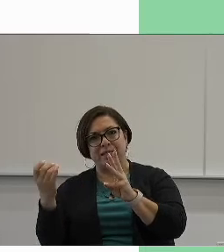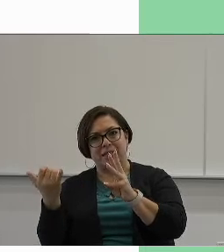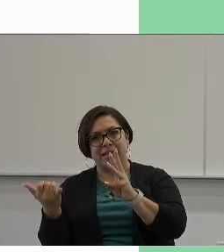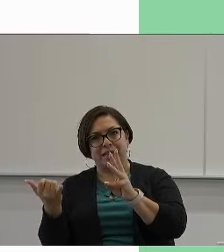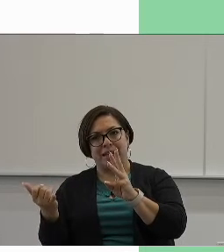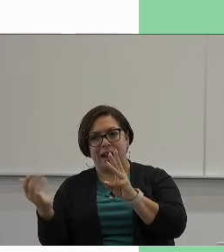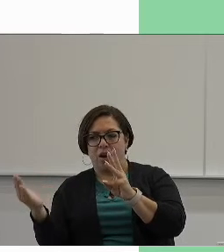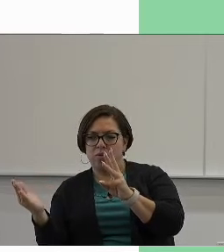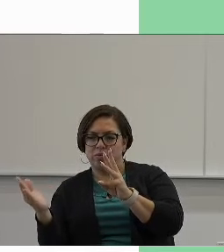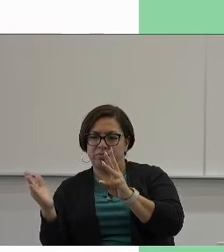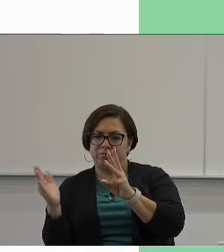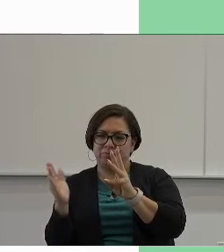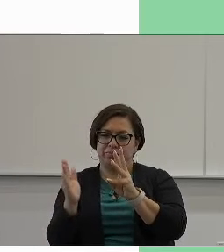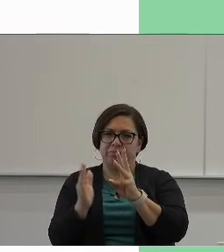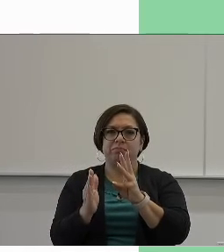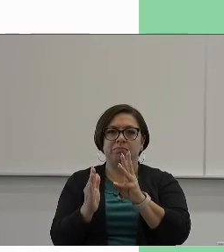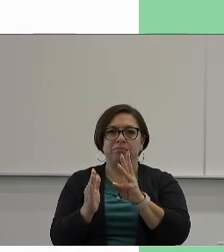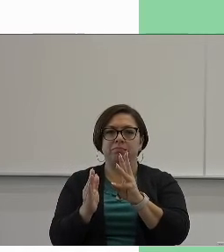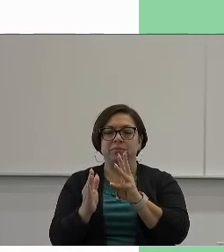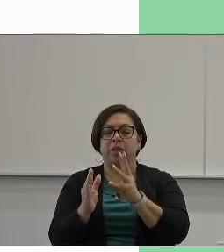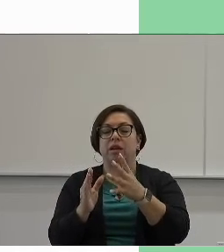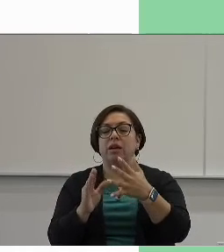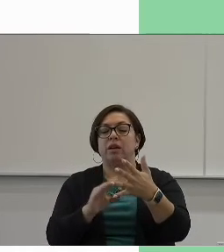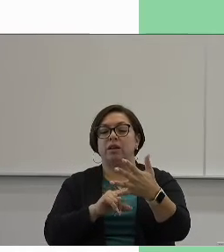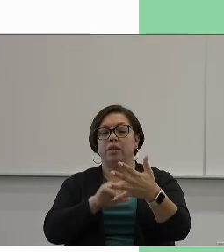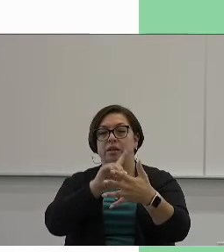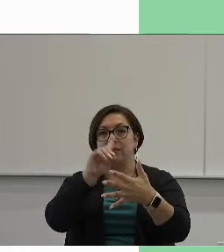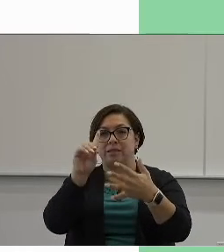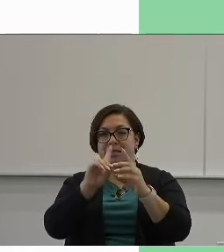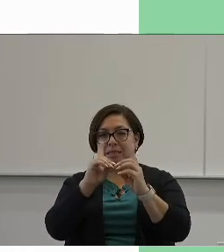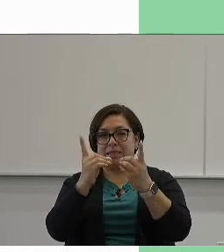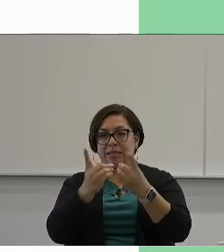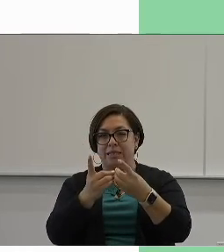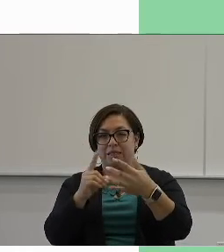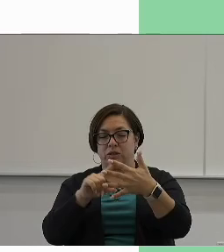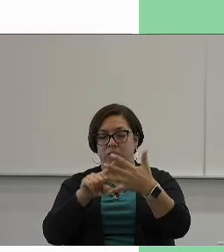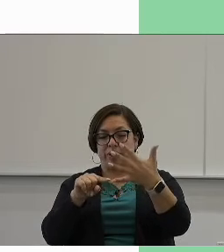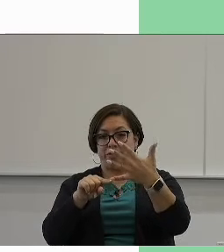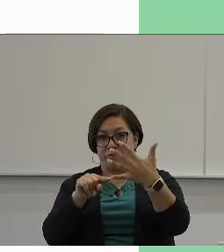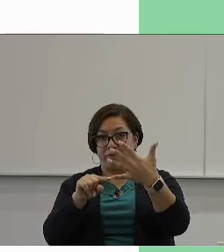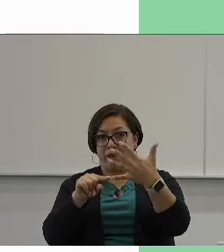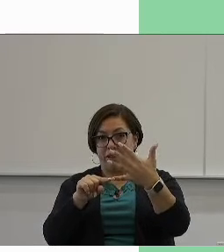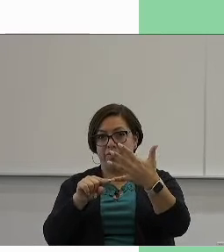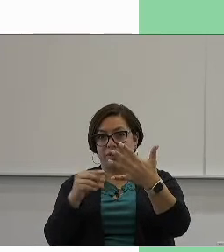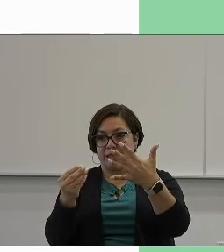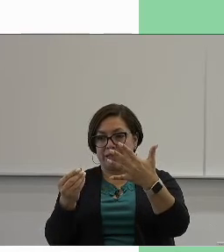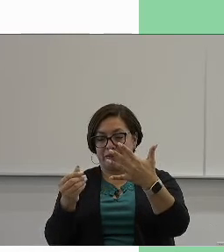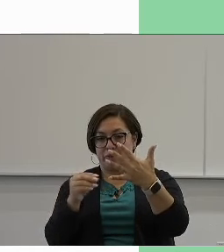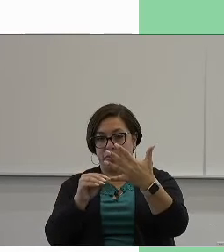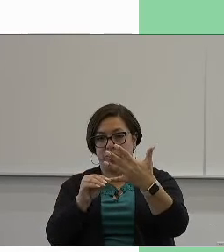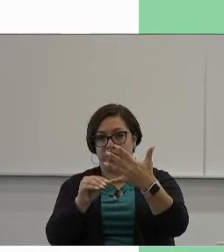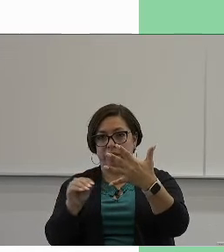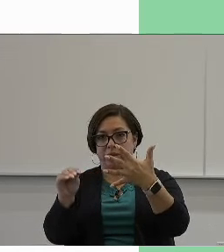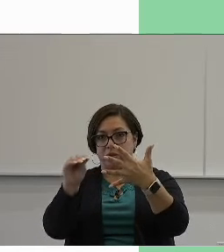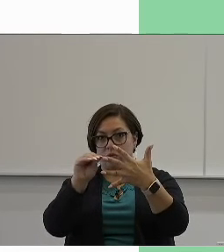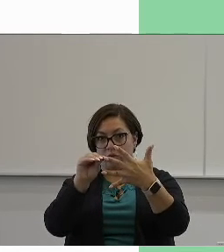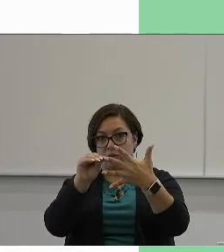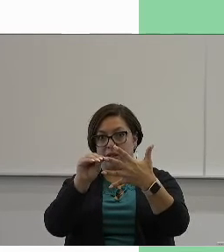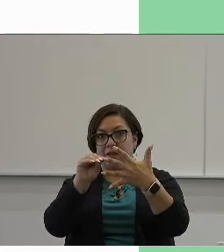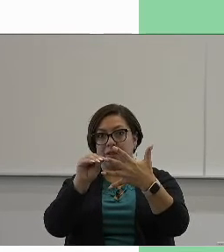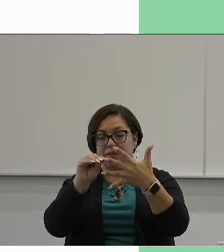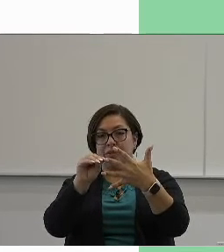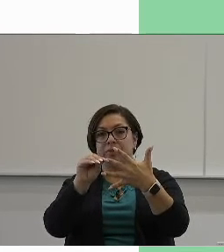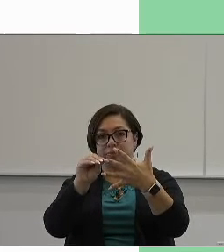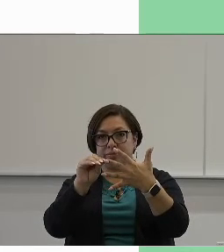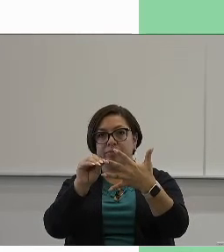stays more central. District 5 gives up some of its existing territory to District 3, but then takes